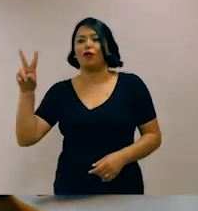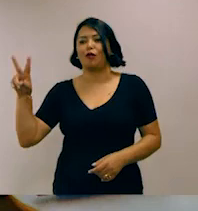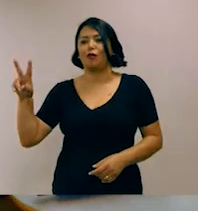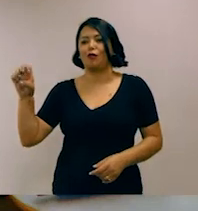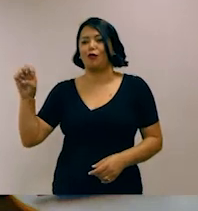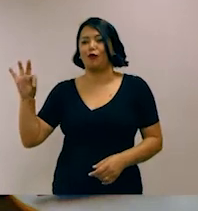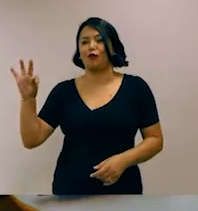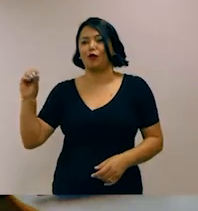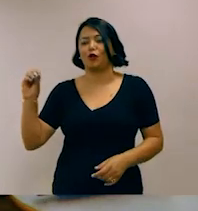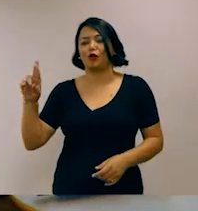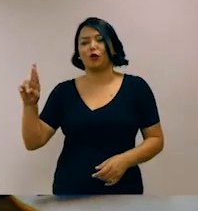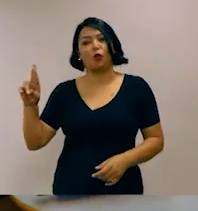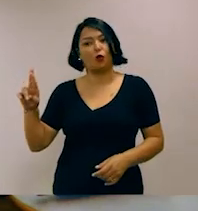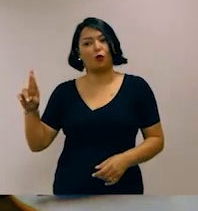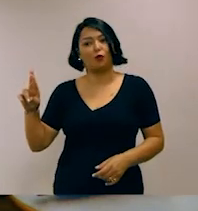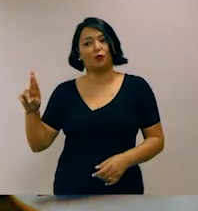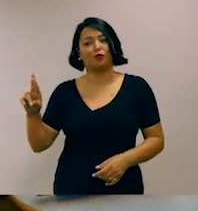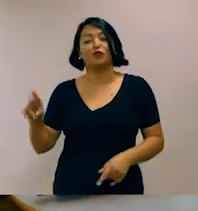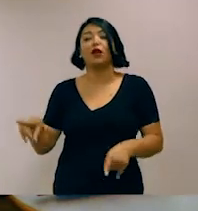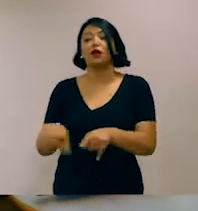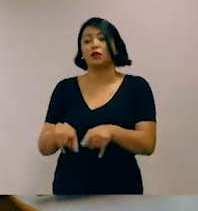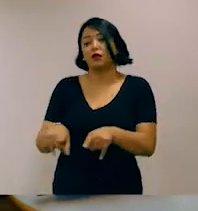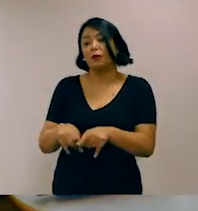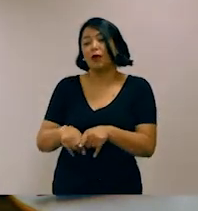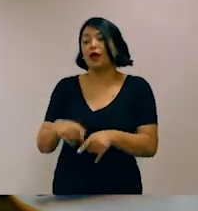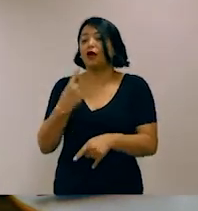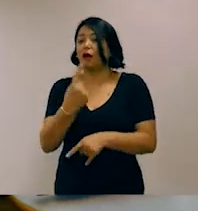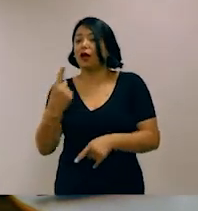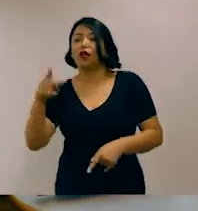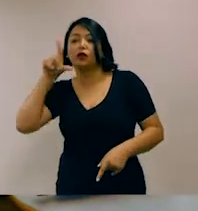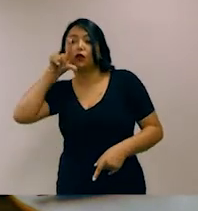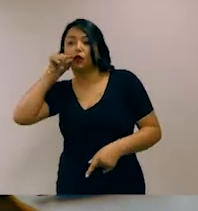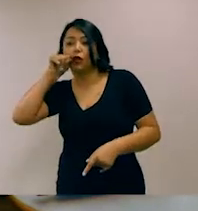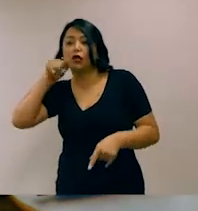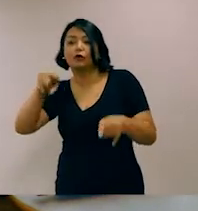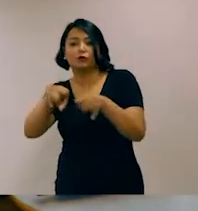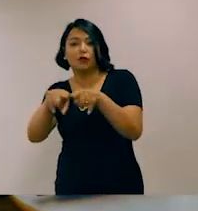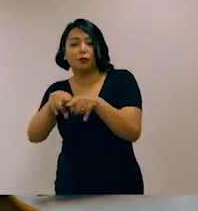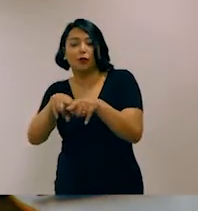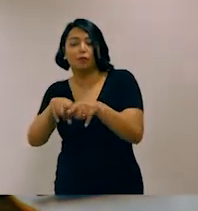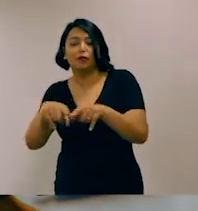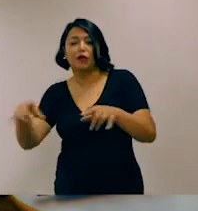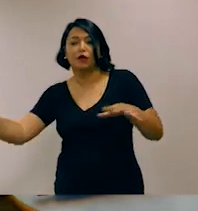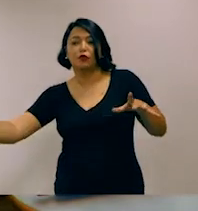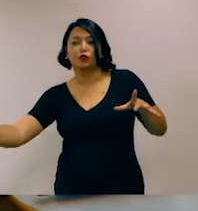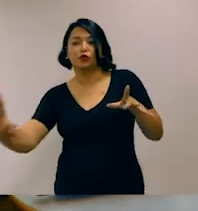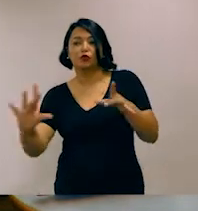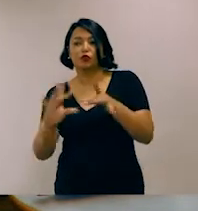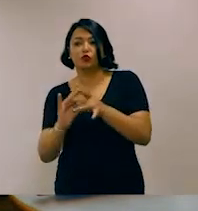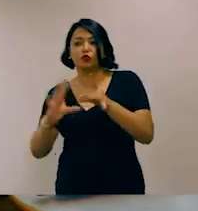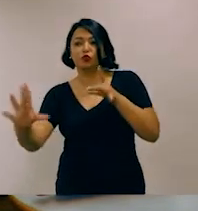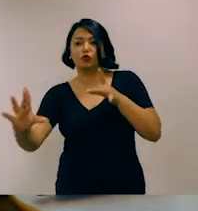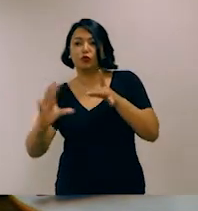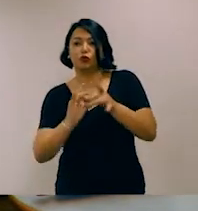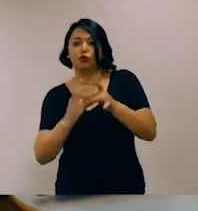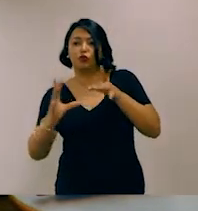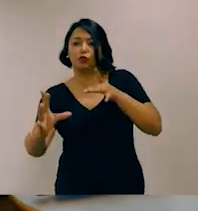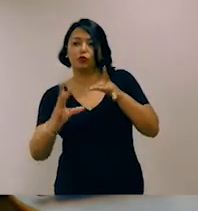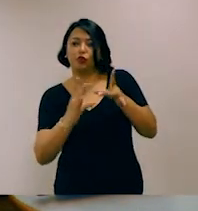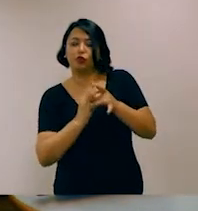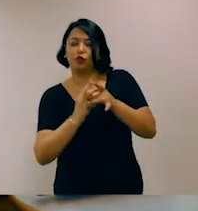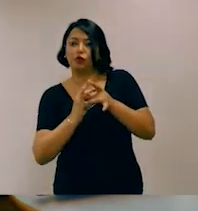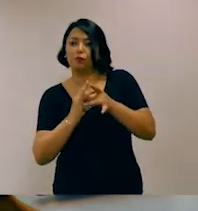And each tweet represents a vectorial representation, that it is the concatenation of